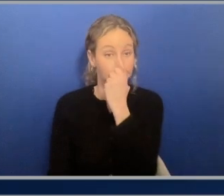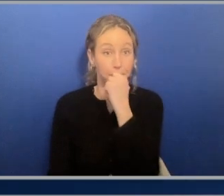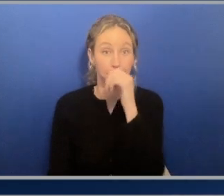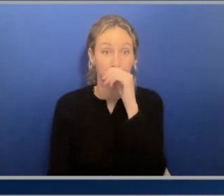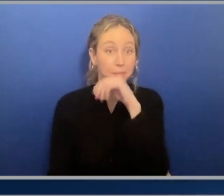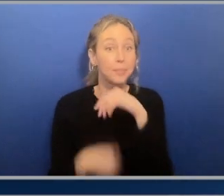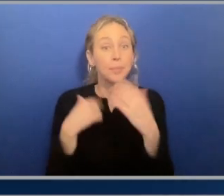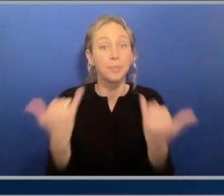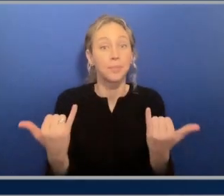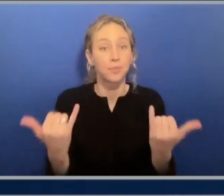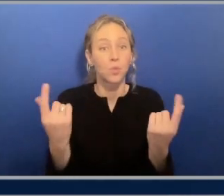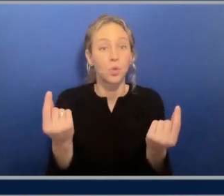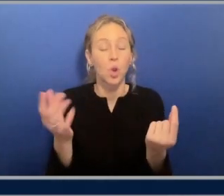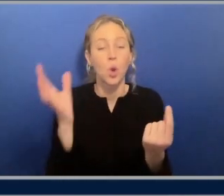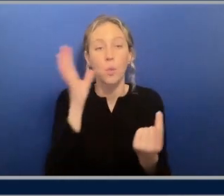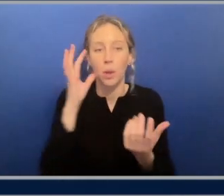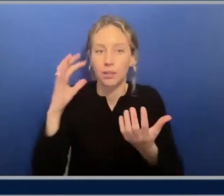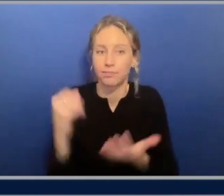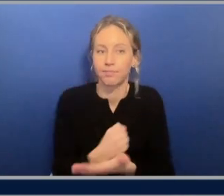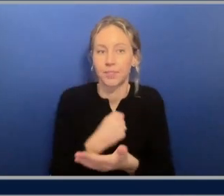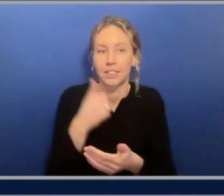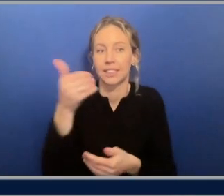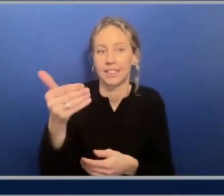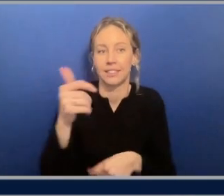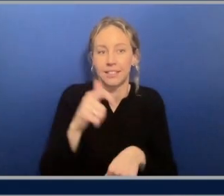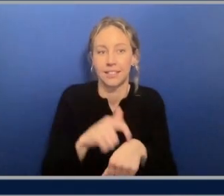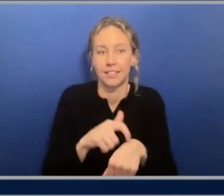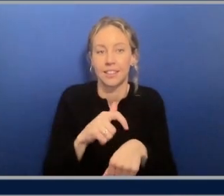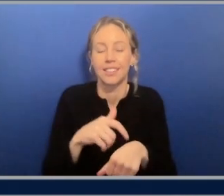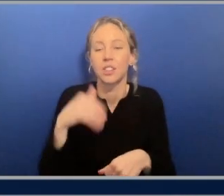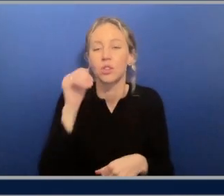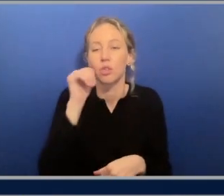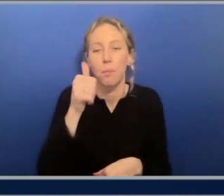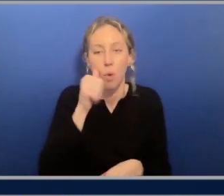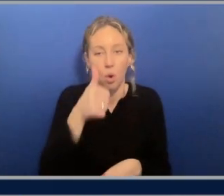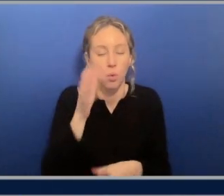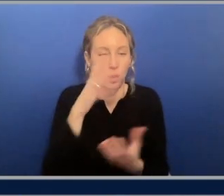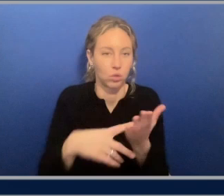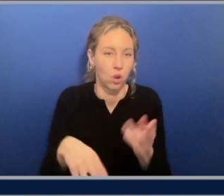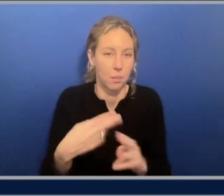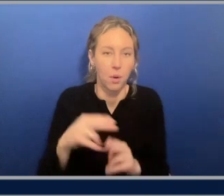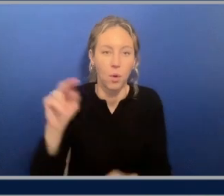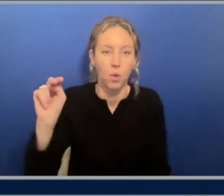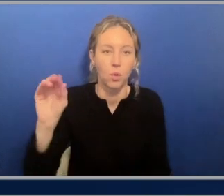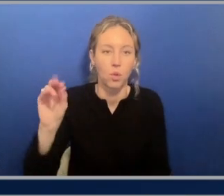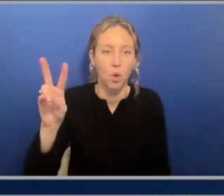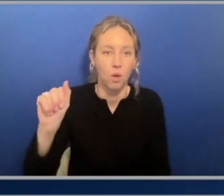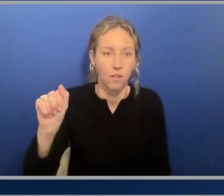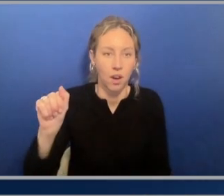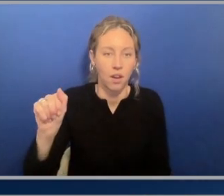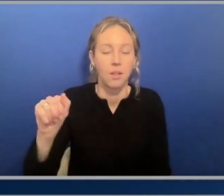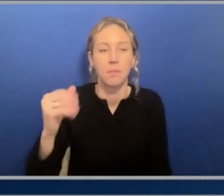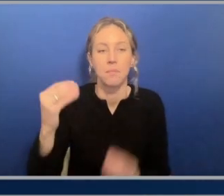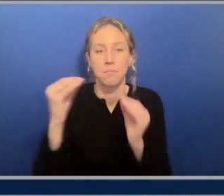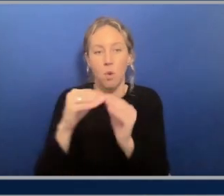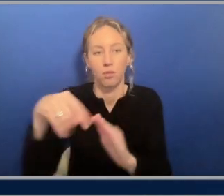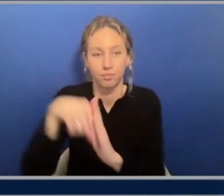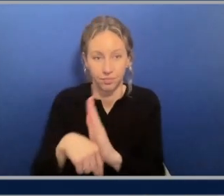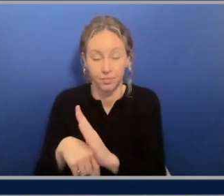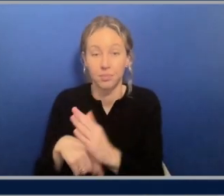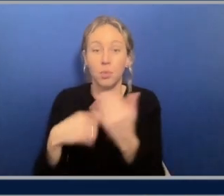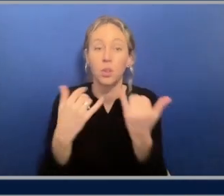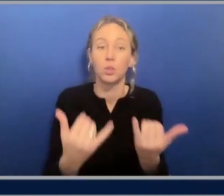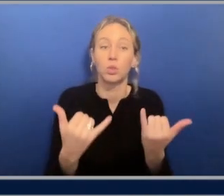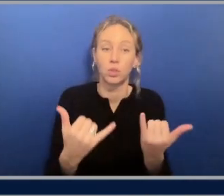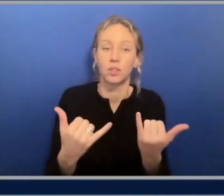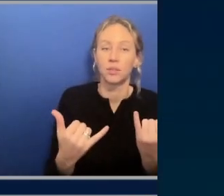going to push and spend time tomorrow on air when we go up to talk about more announcements. We're going to, I think, focus our time on Amazon Nova.